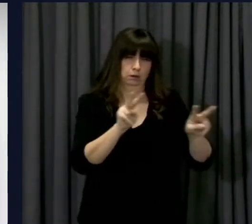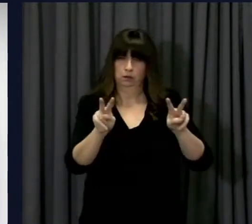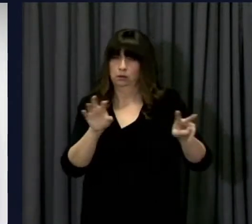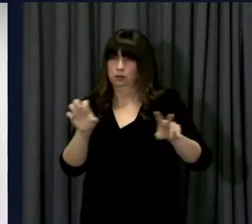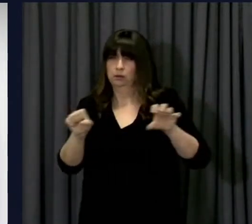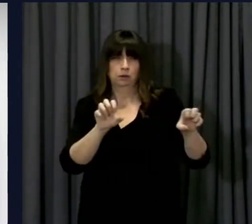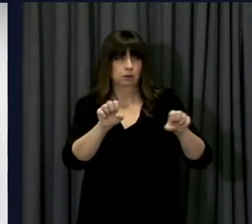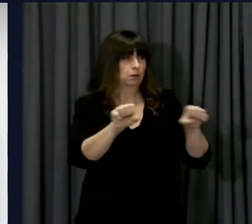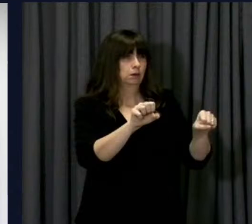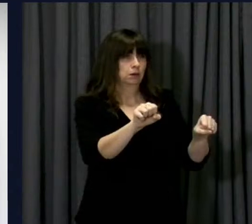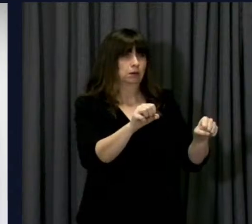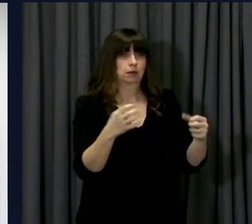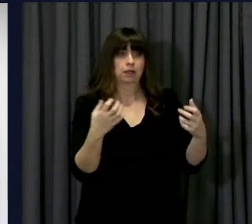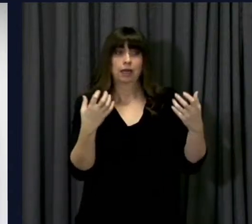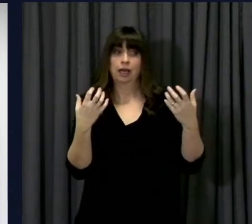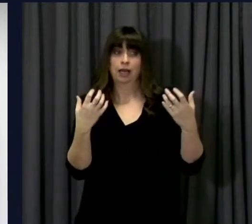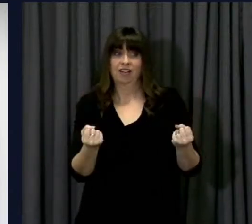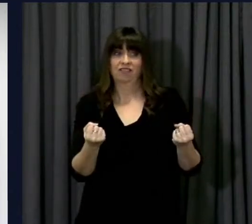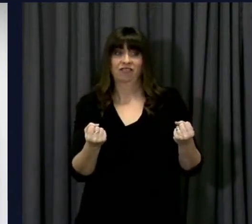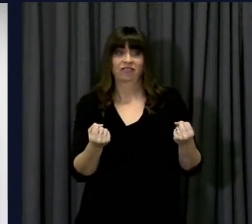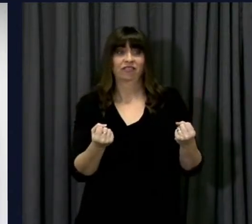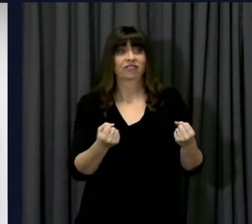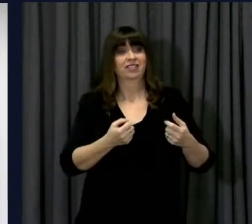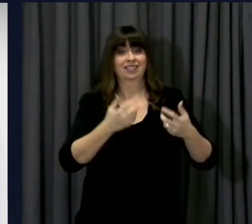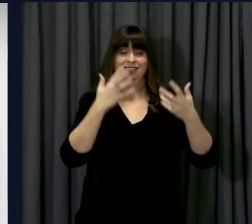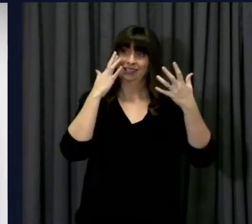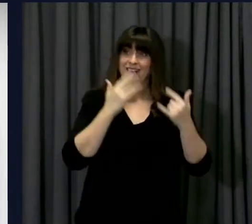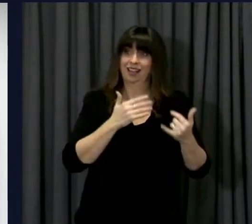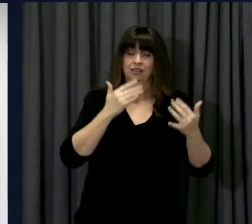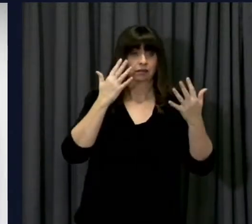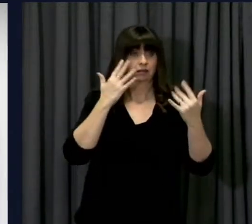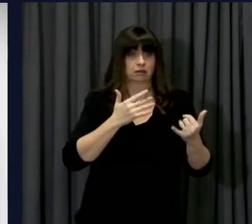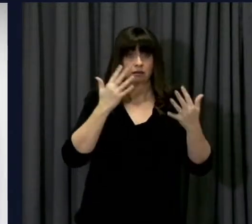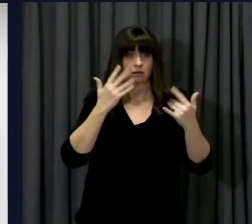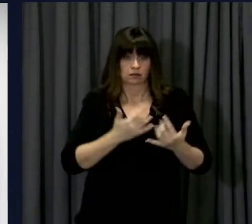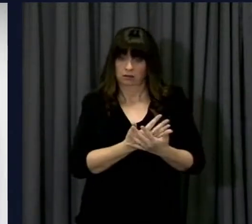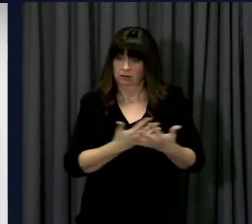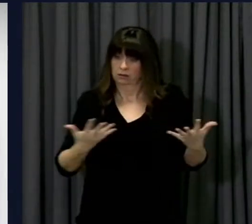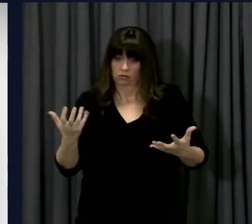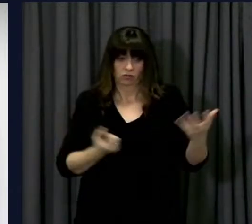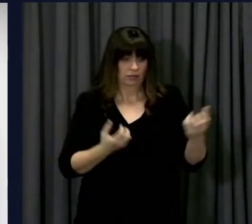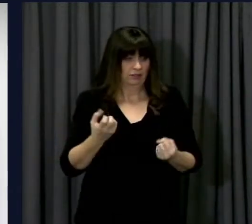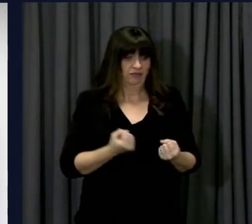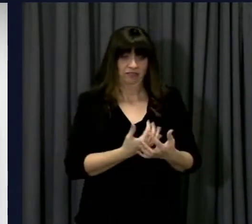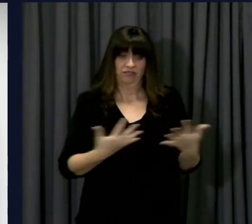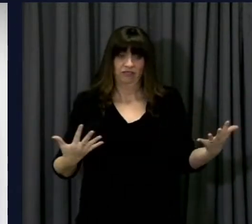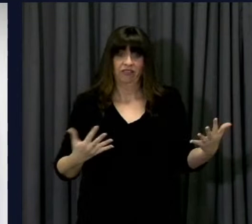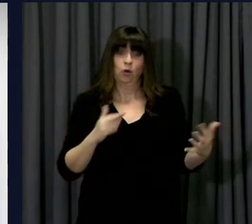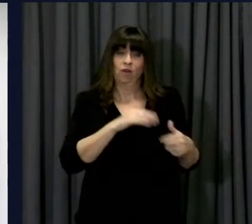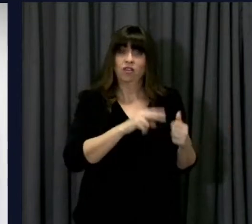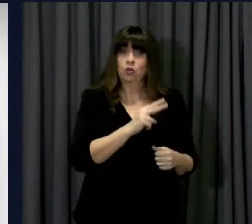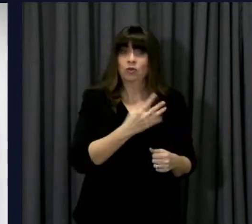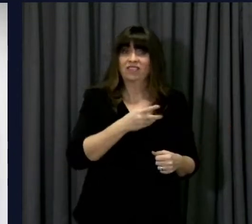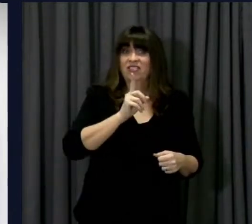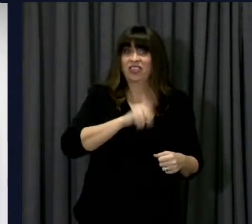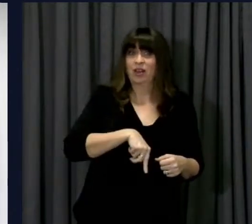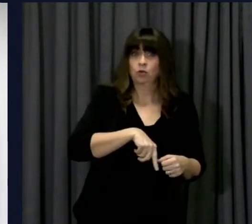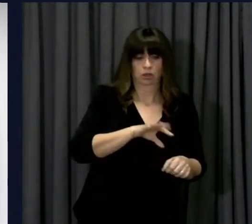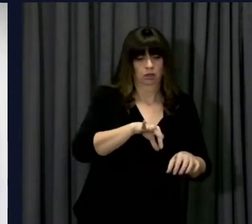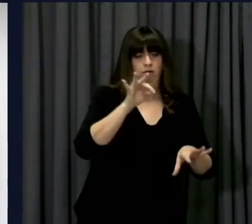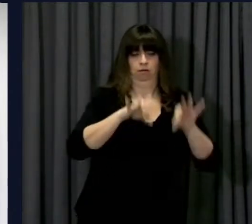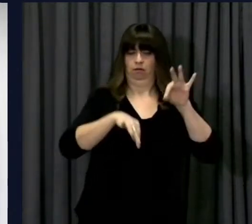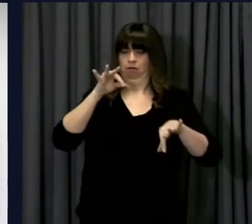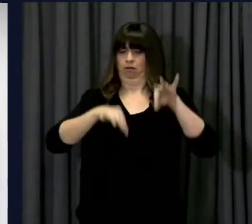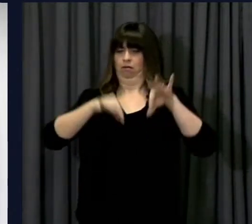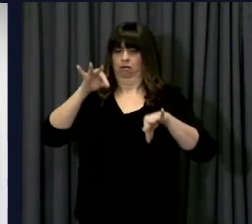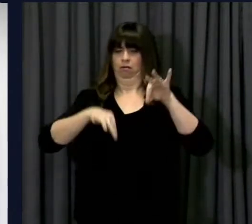This genomically sequences a proportion of all tests undertaken in Wales. More than 25,000 sequences were generated